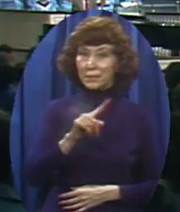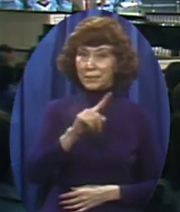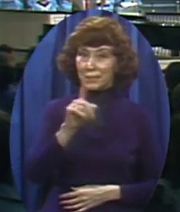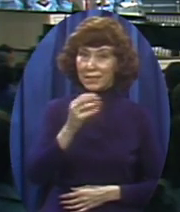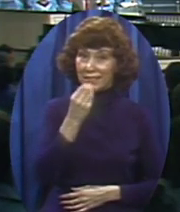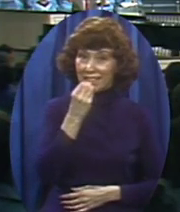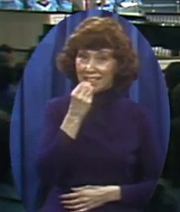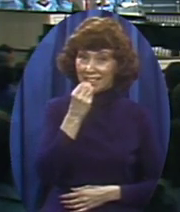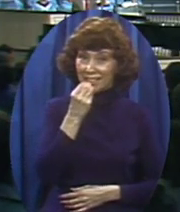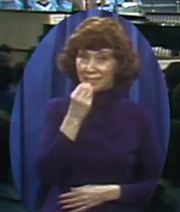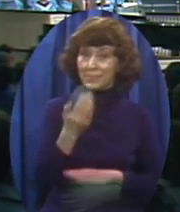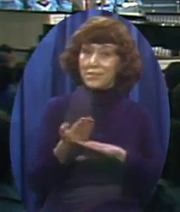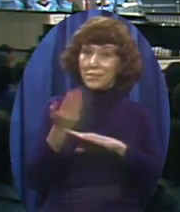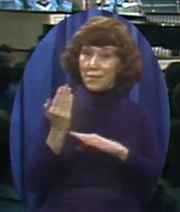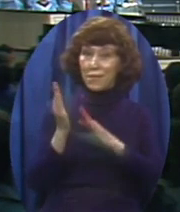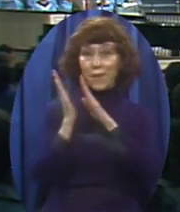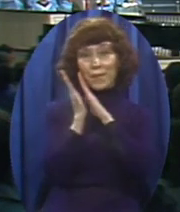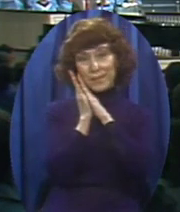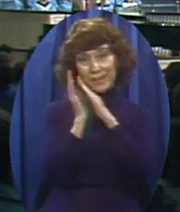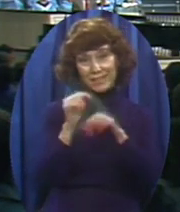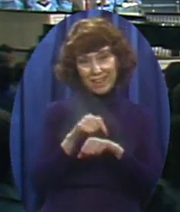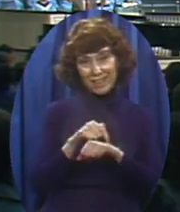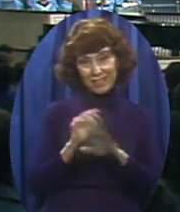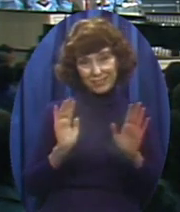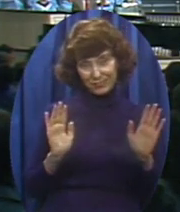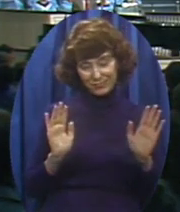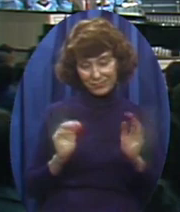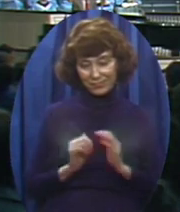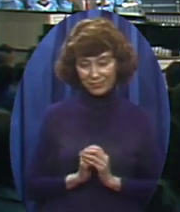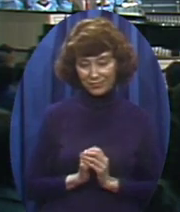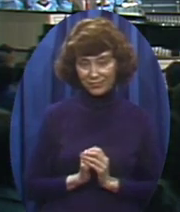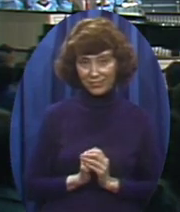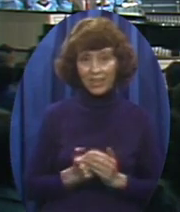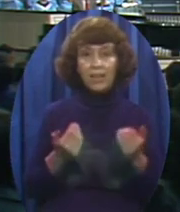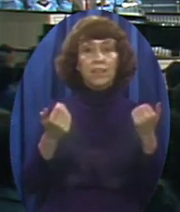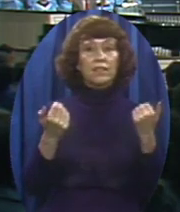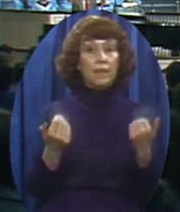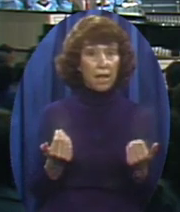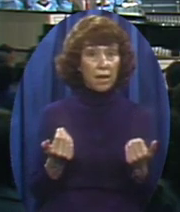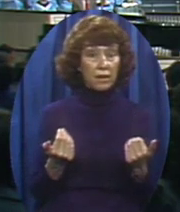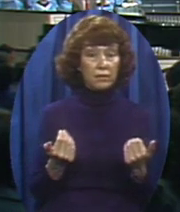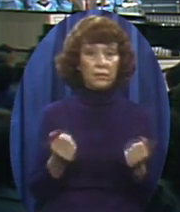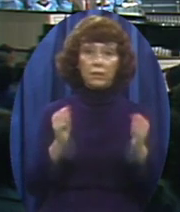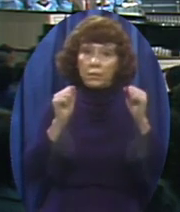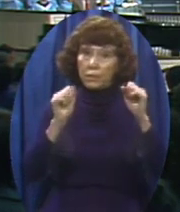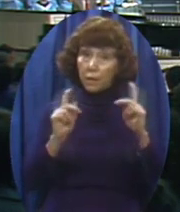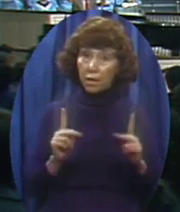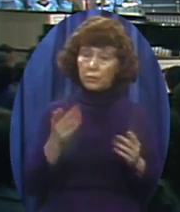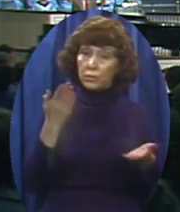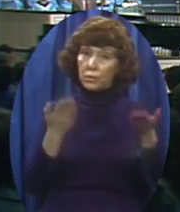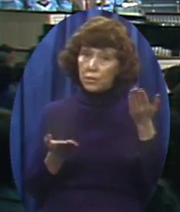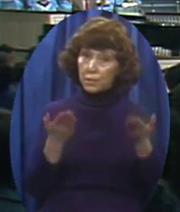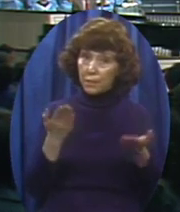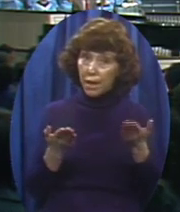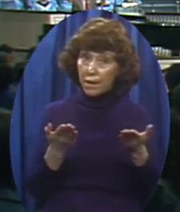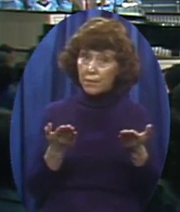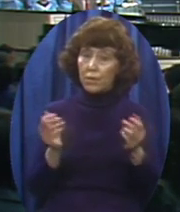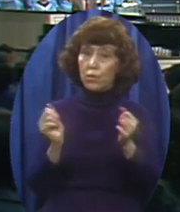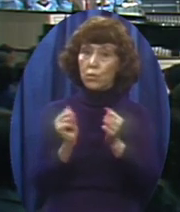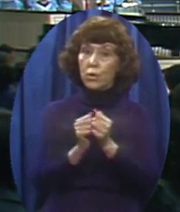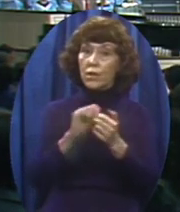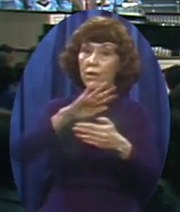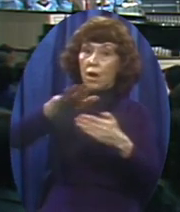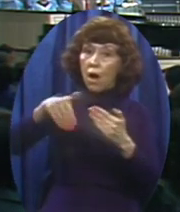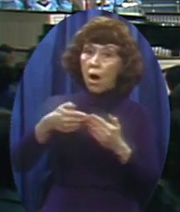say all-inclusive, because there might well be, with a sovereign God, a reason down through the ages for him